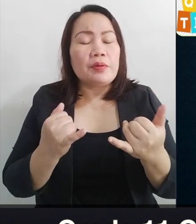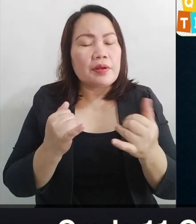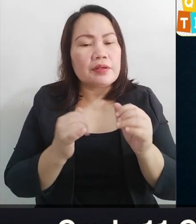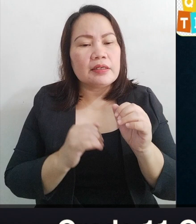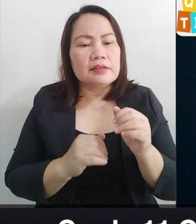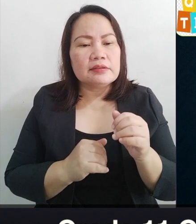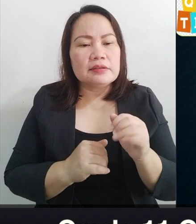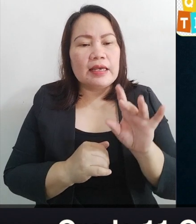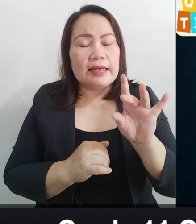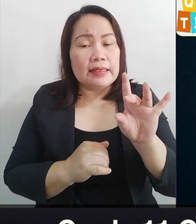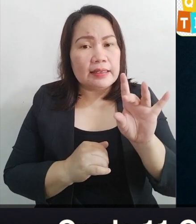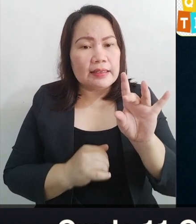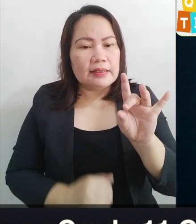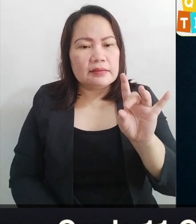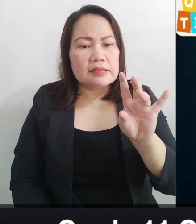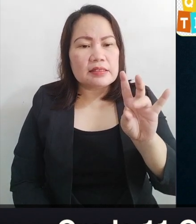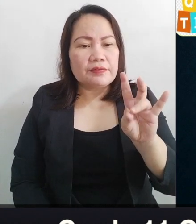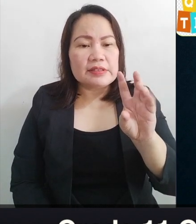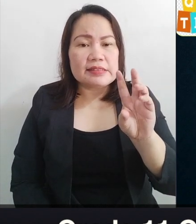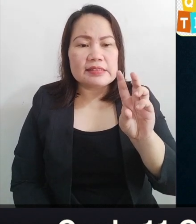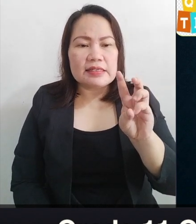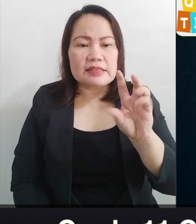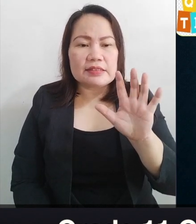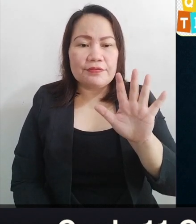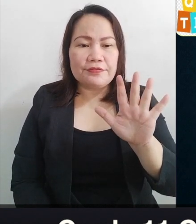Okay, you only have 10 minutes left.